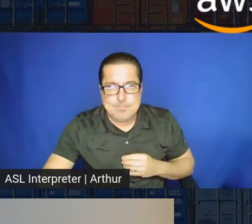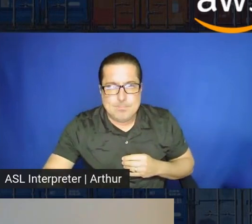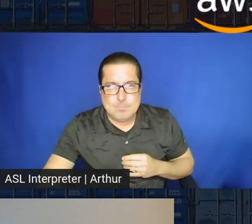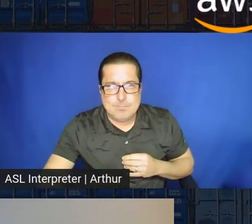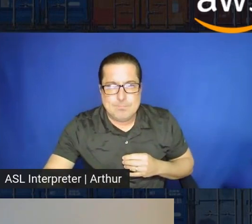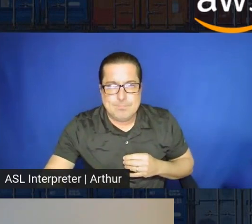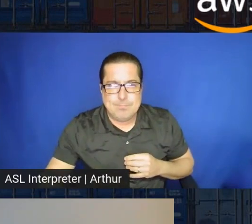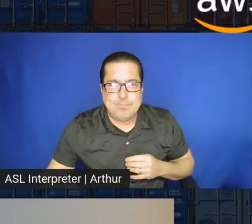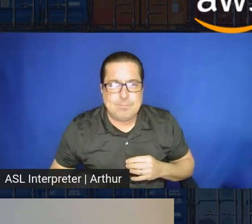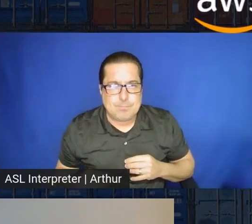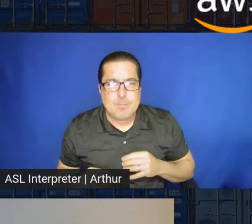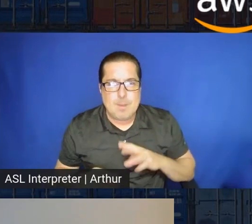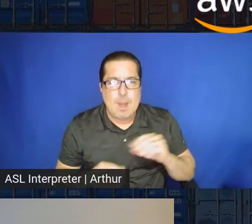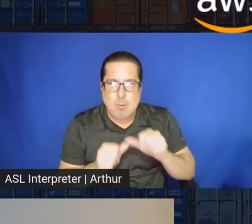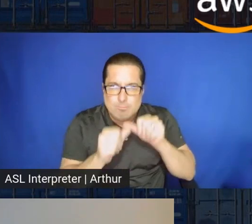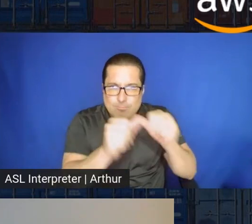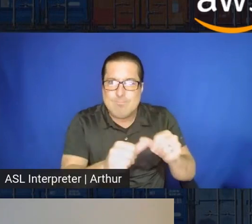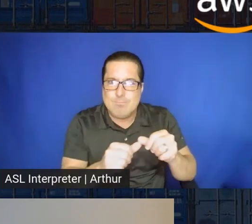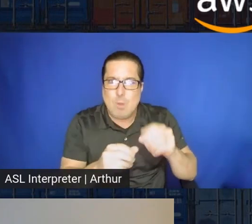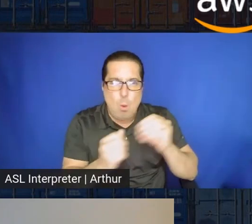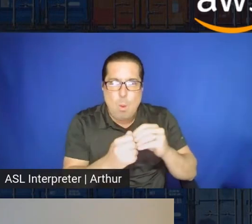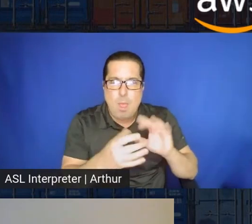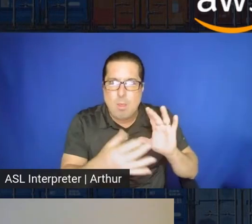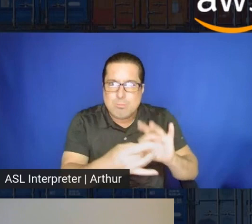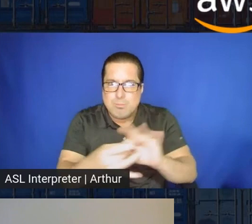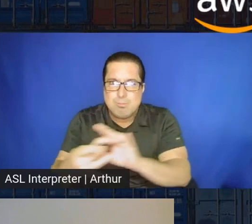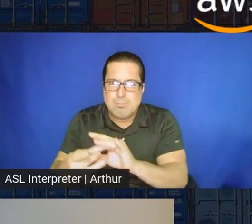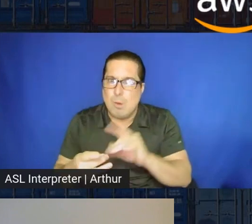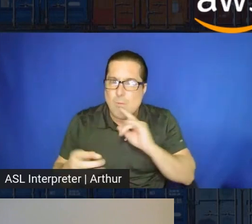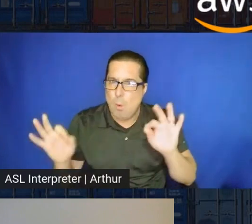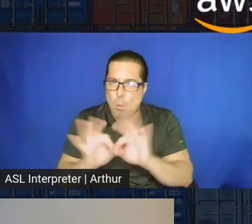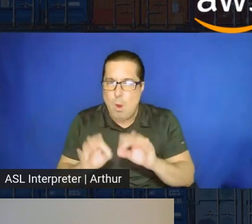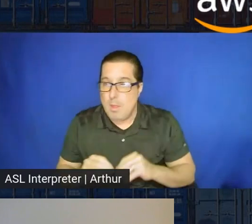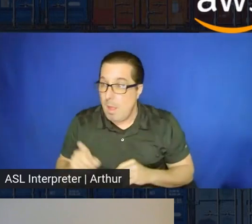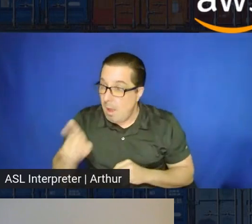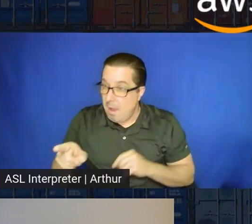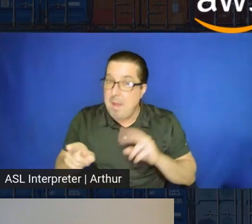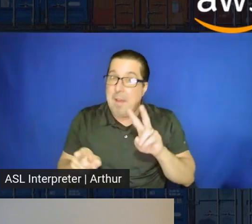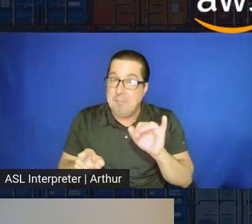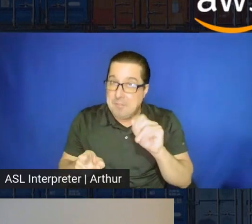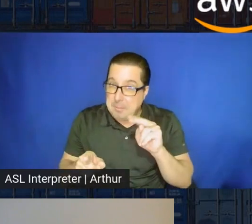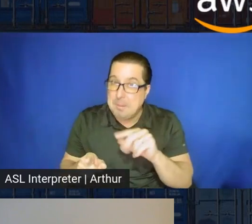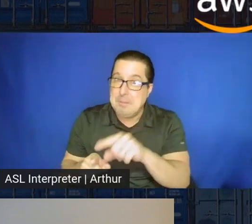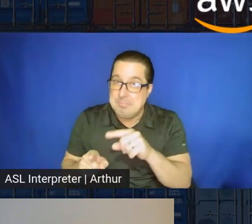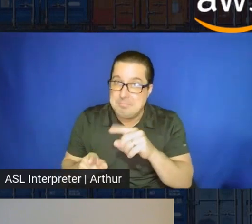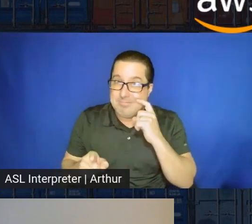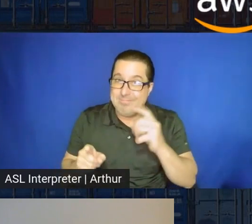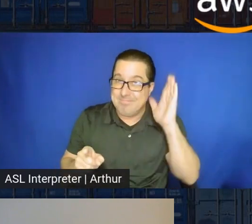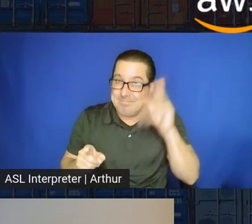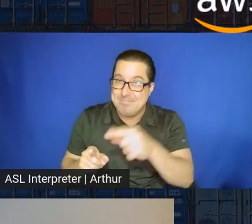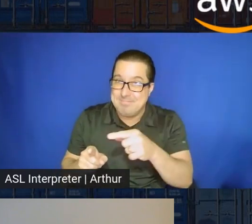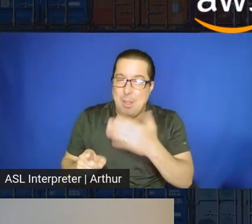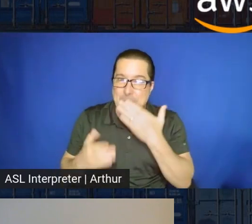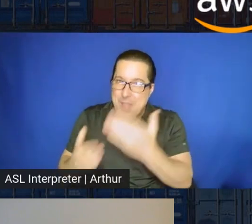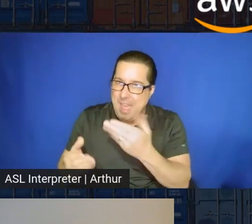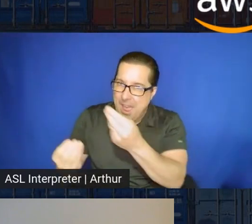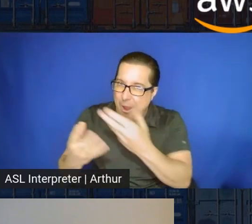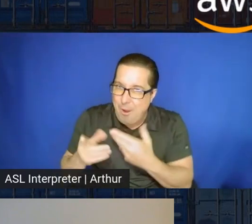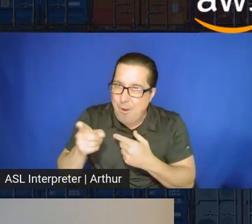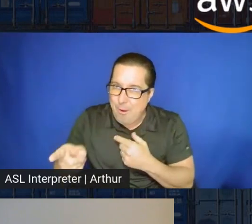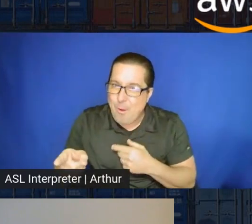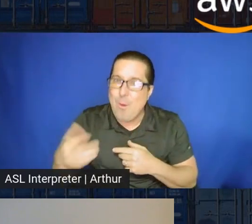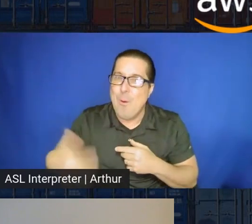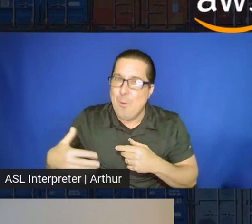on-premises. Absolutely. Now, Vipin, I think that's really why we started this project, right? I think a lot of